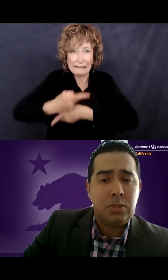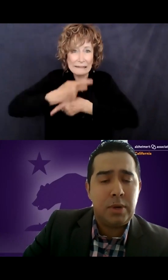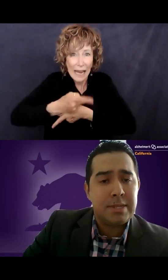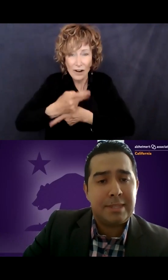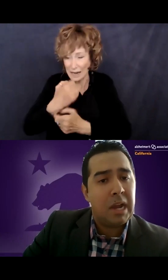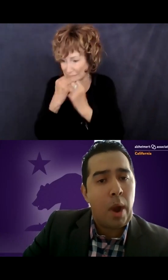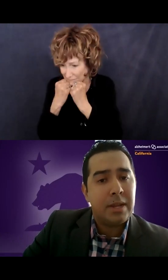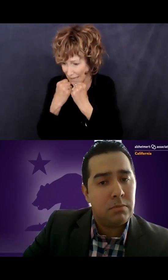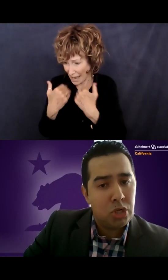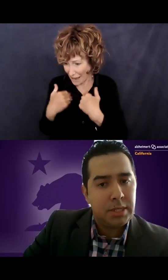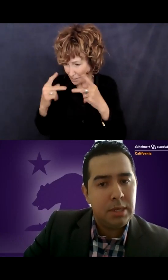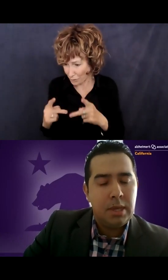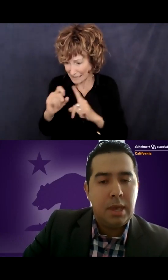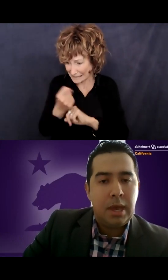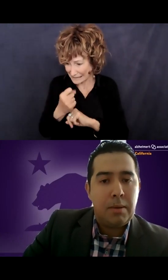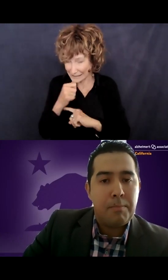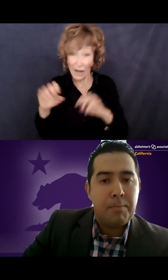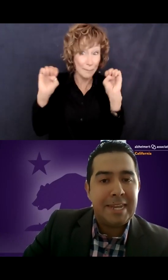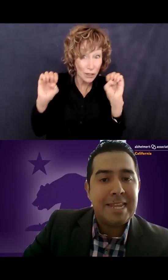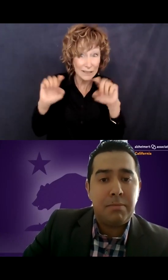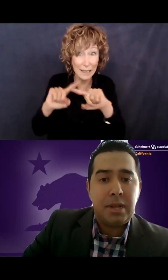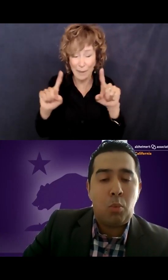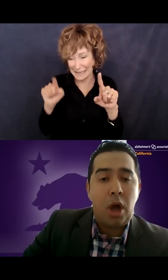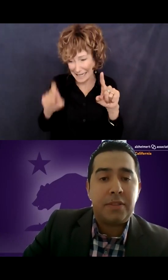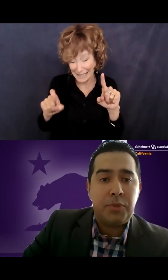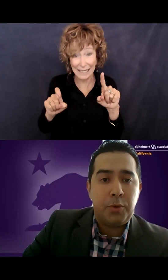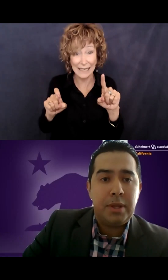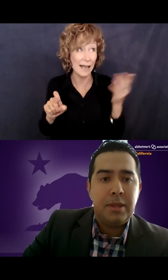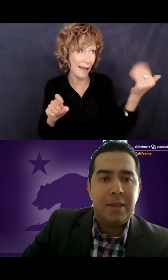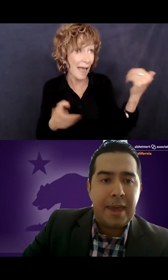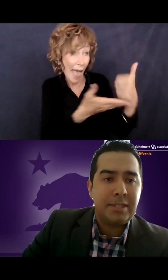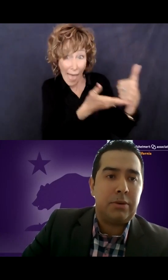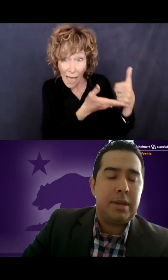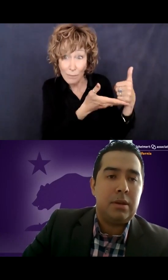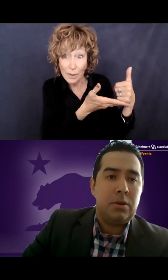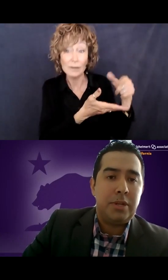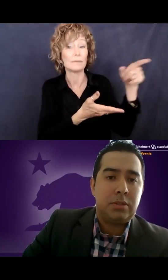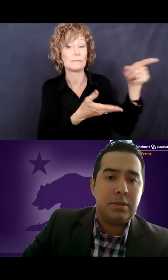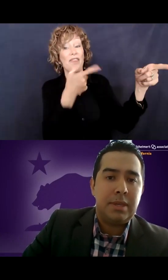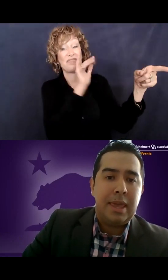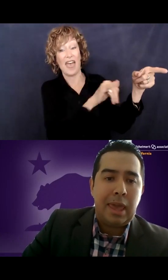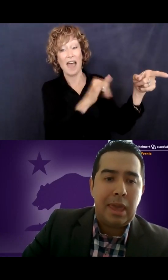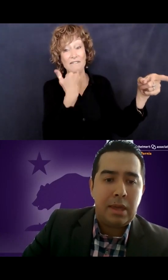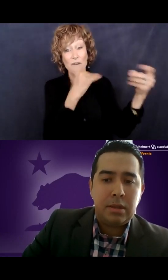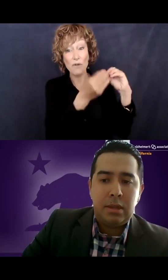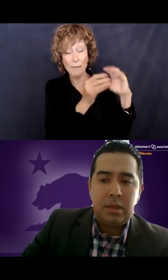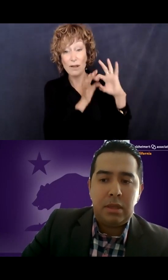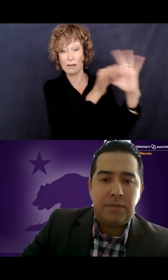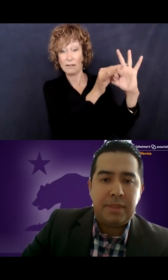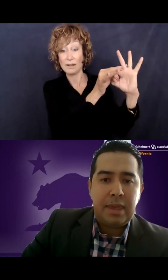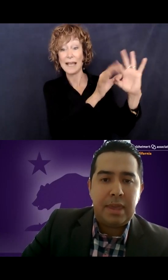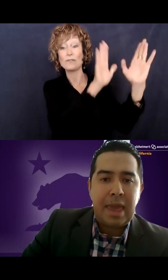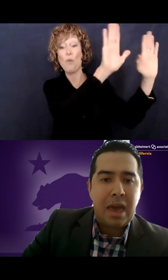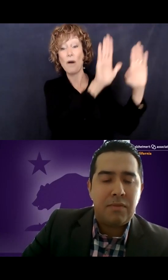have a situation that's not quite an emergency, but they need somebody to walk them through it. That is a great resource. And